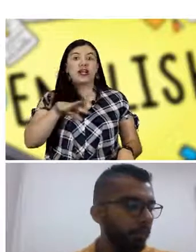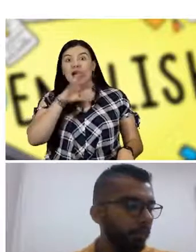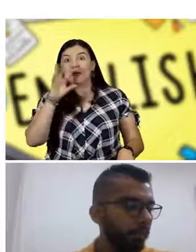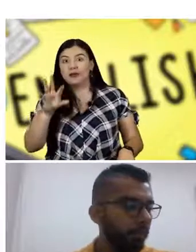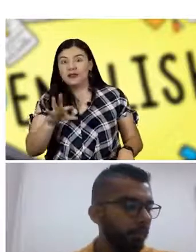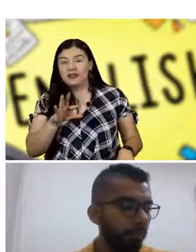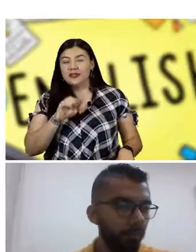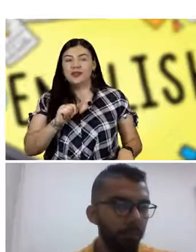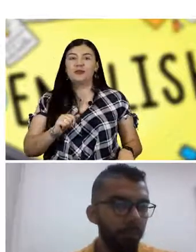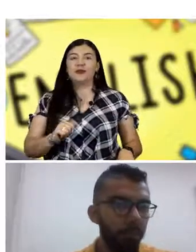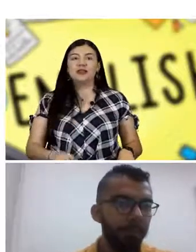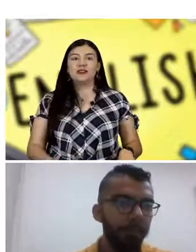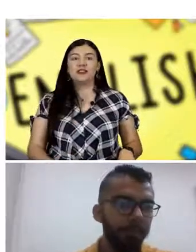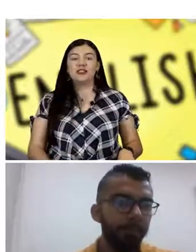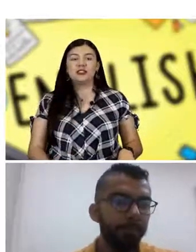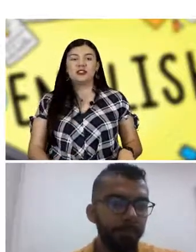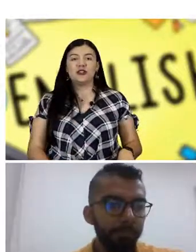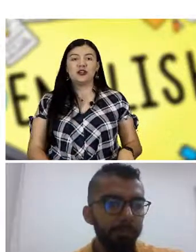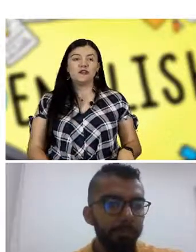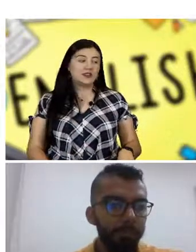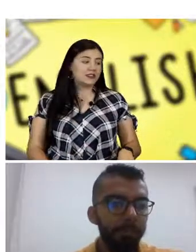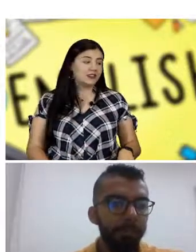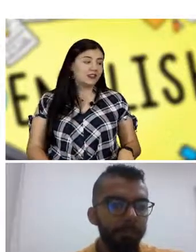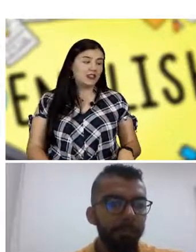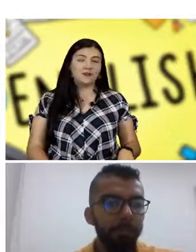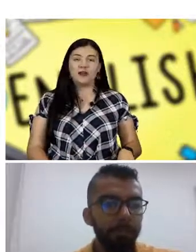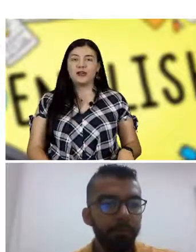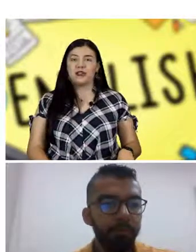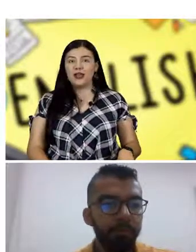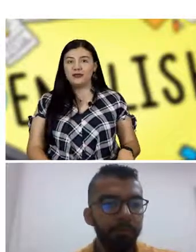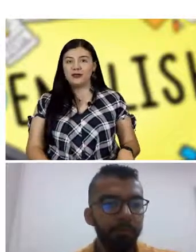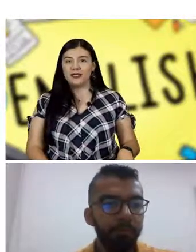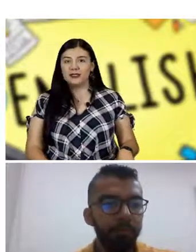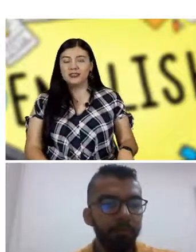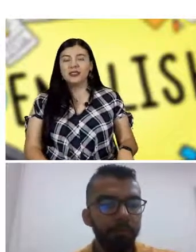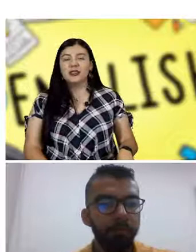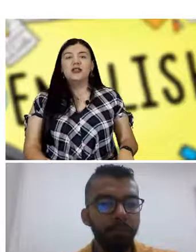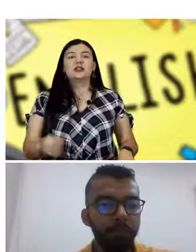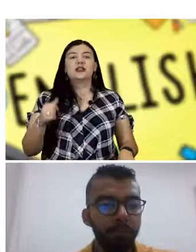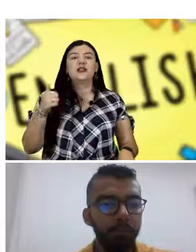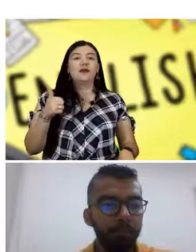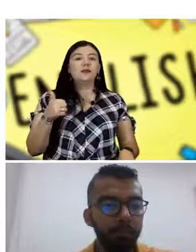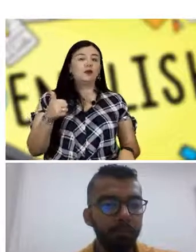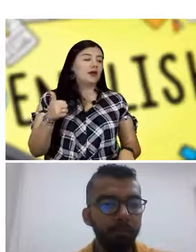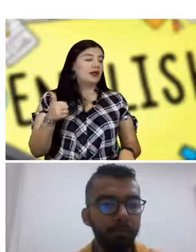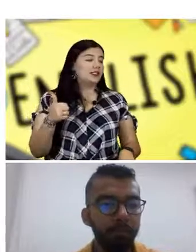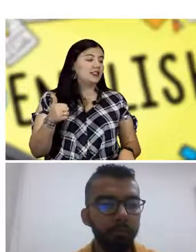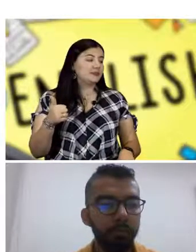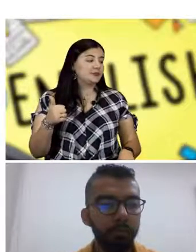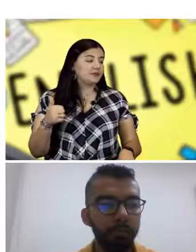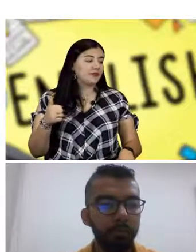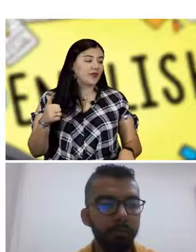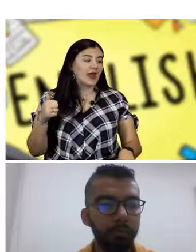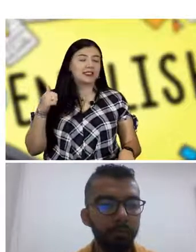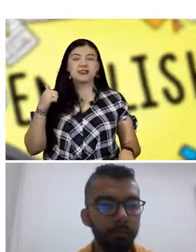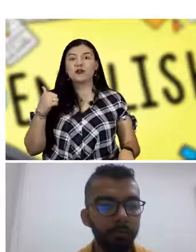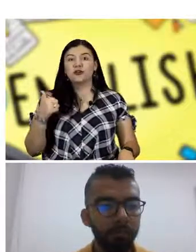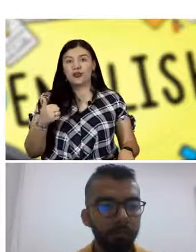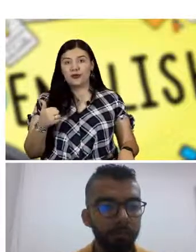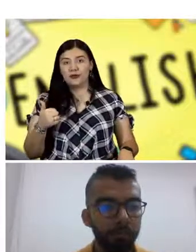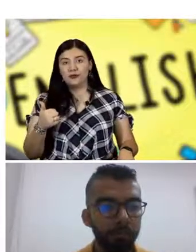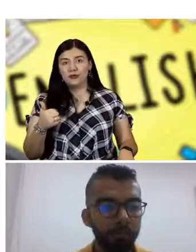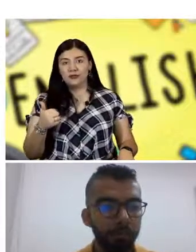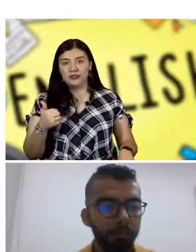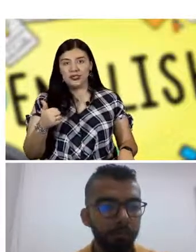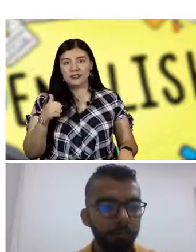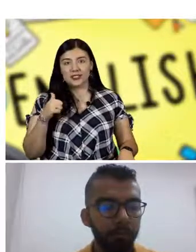let's recap the pronunciation of these different ailments. So number 1 is a